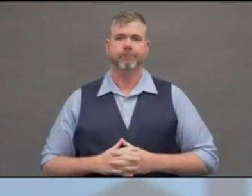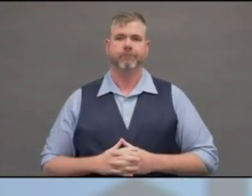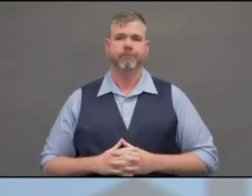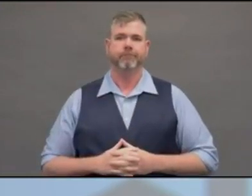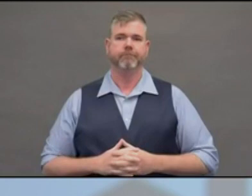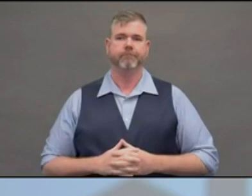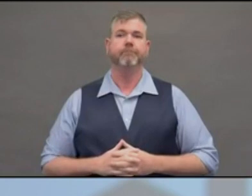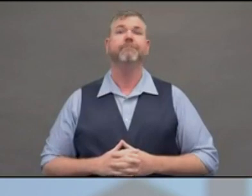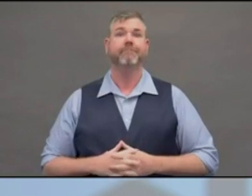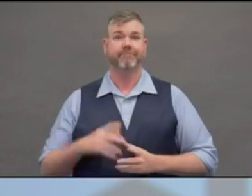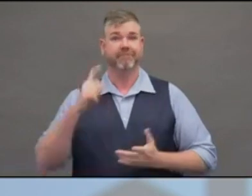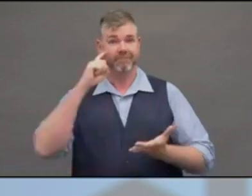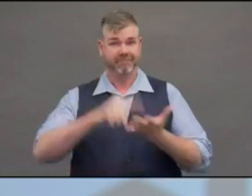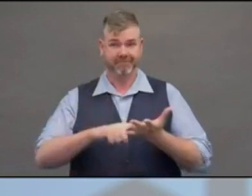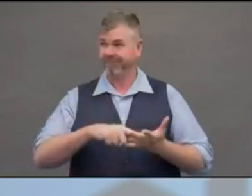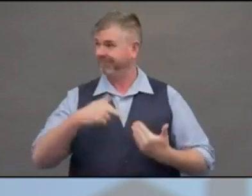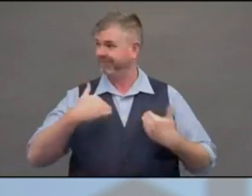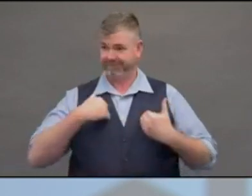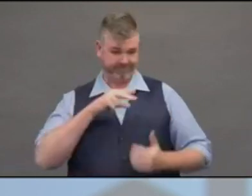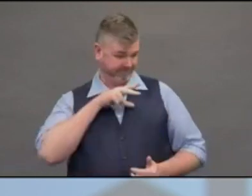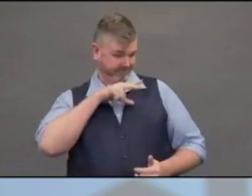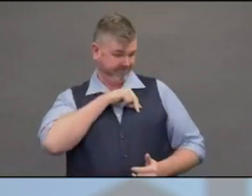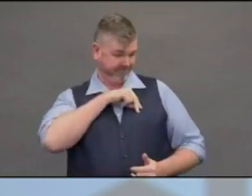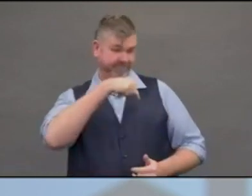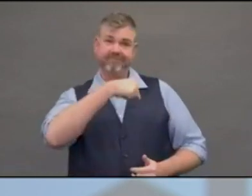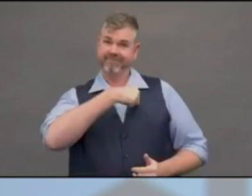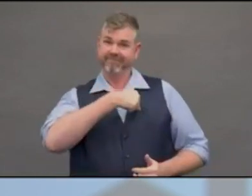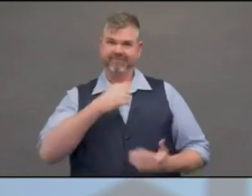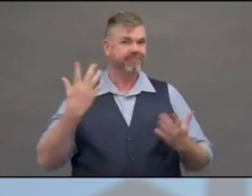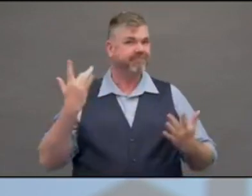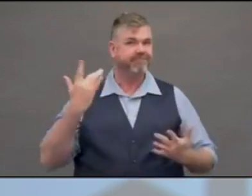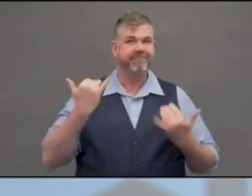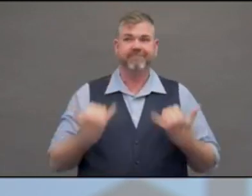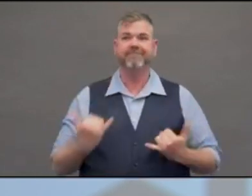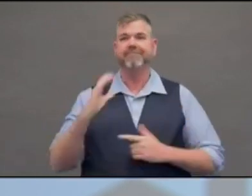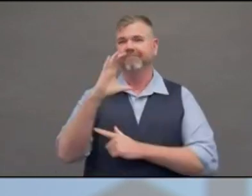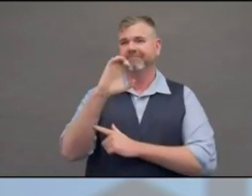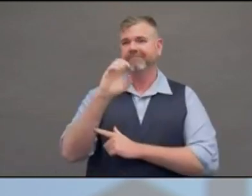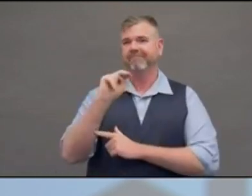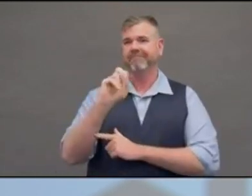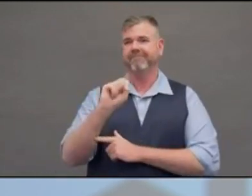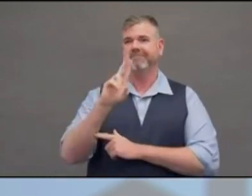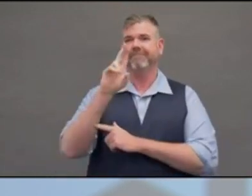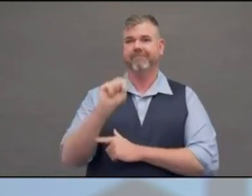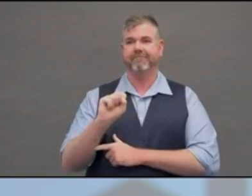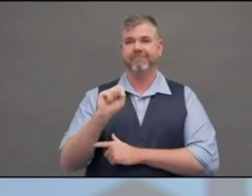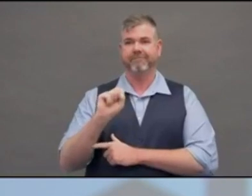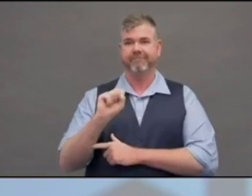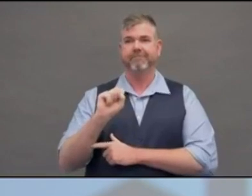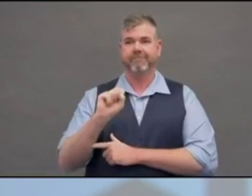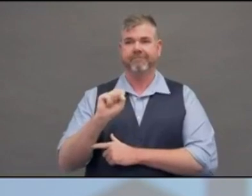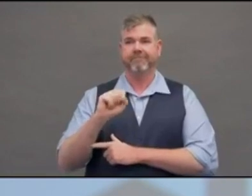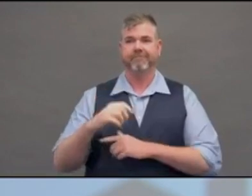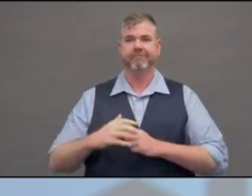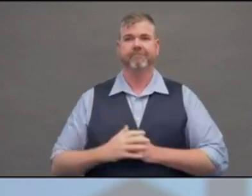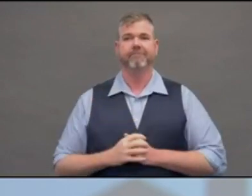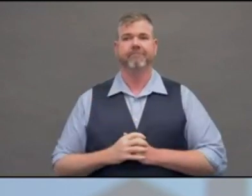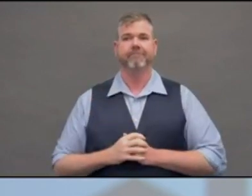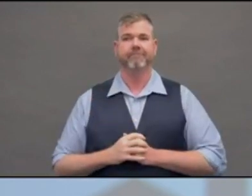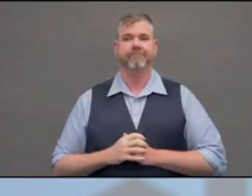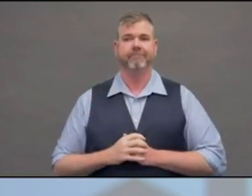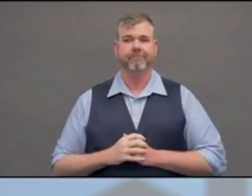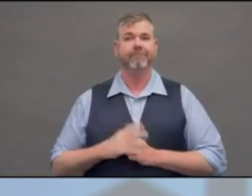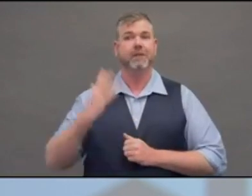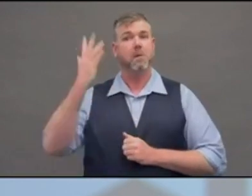that I have this is that even though we're going through this crisis, we're still trying to complete the census.